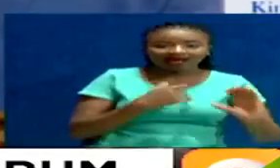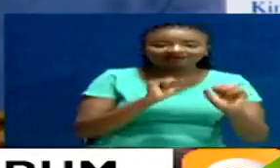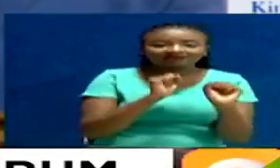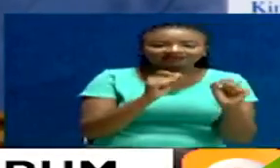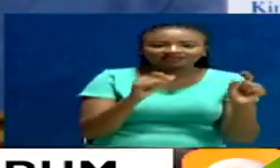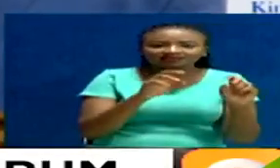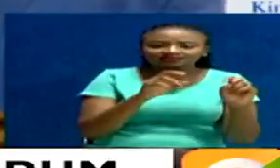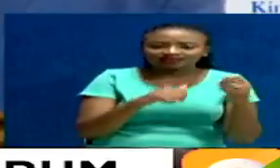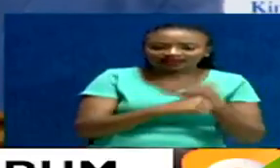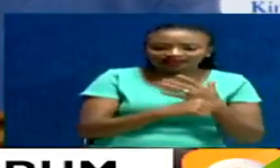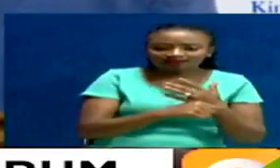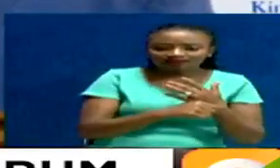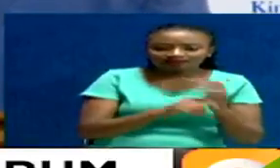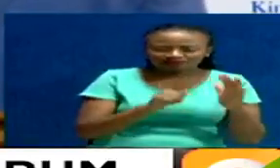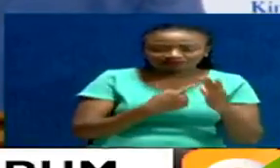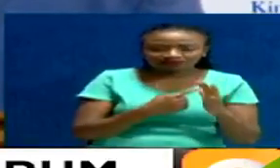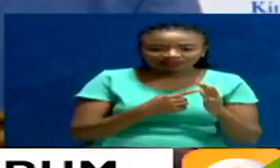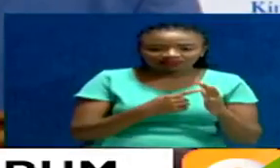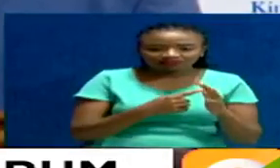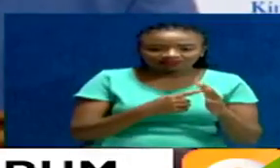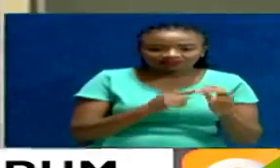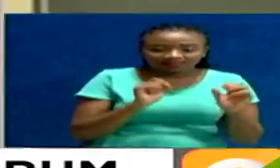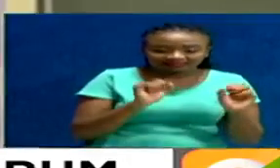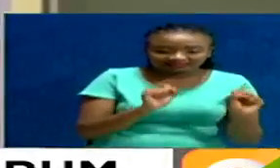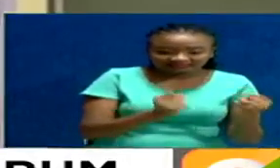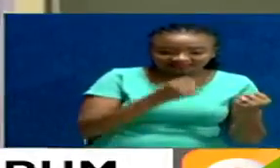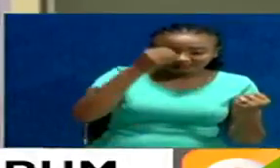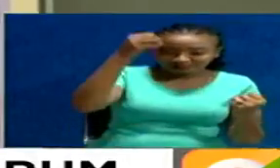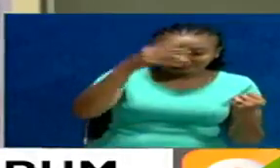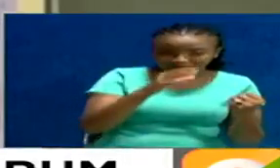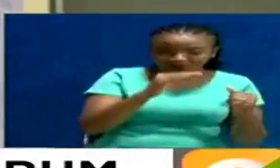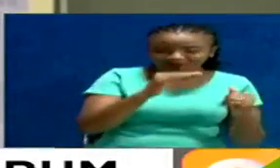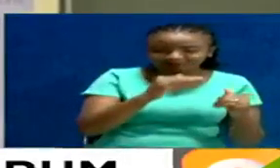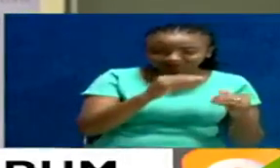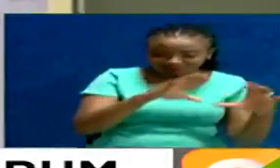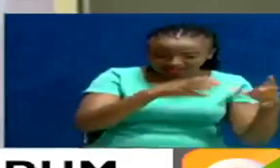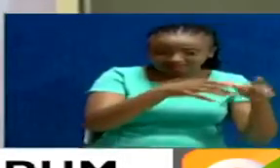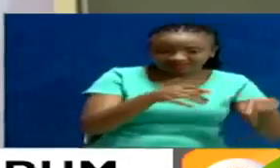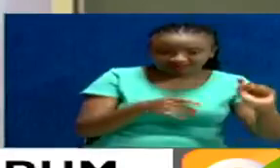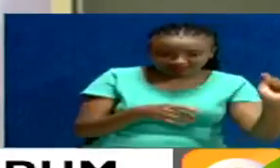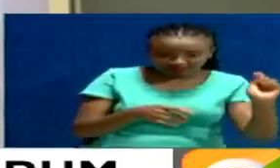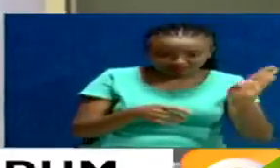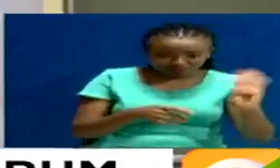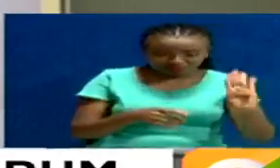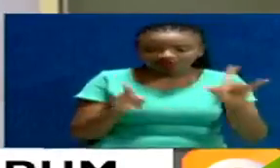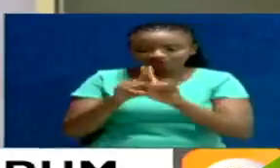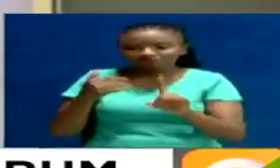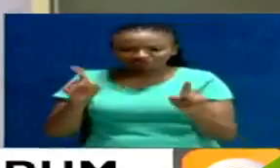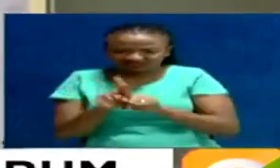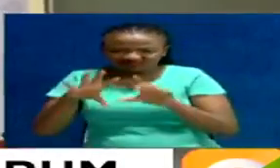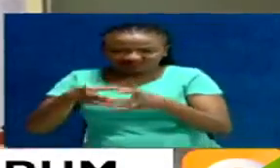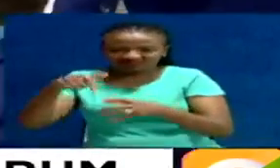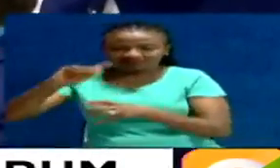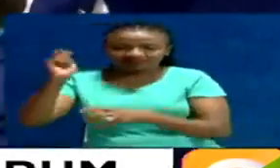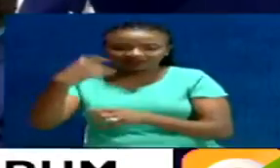partnered with a sister company named Safer Power Limited based in Kenya. Boasting a strong agricultural base that accounts for almost 30% of its